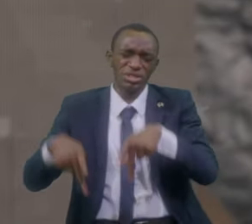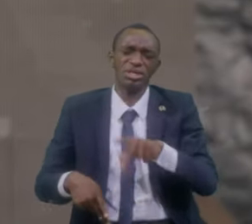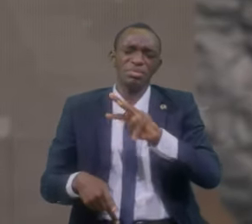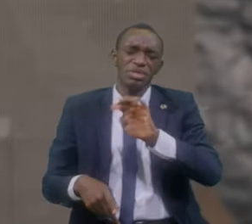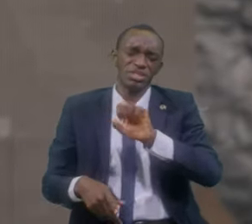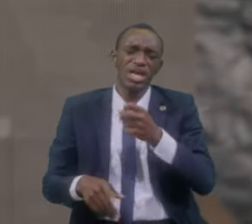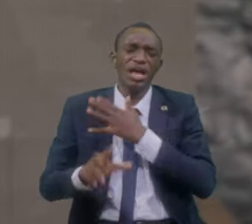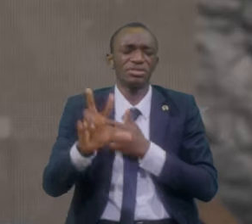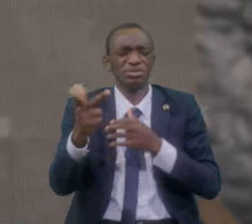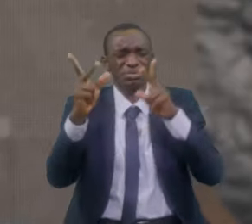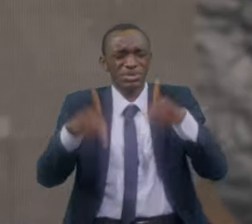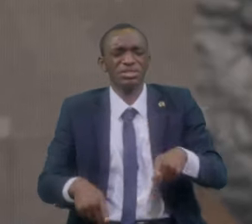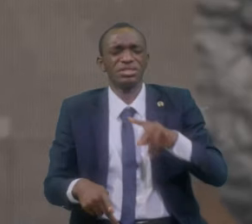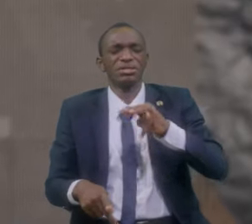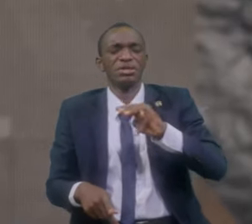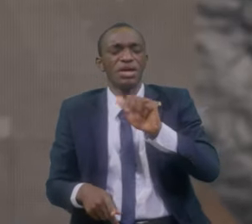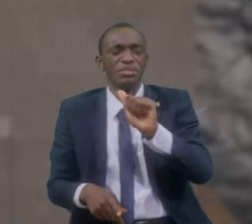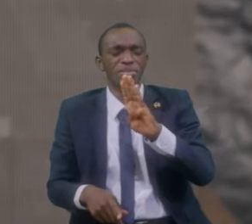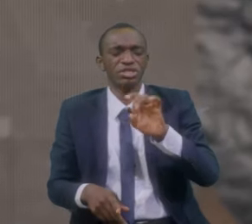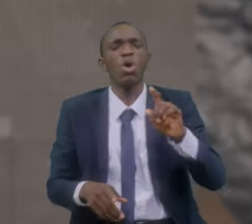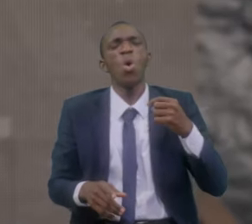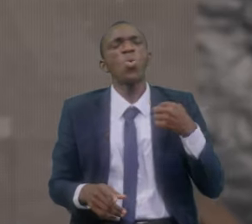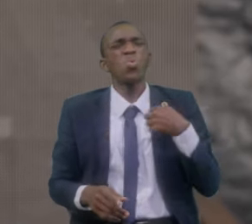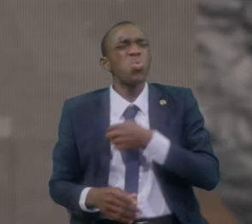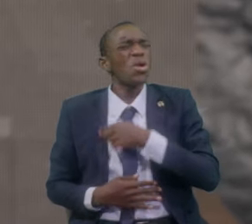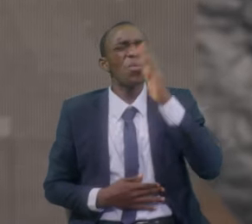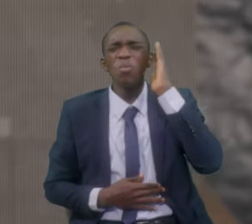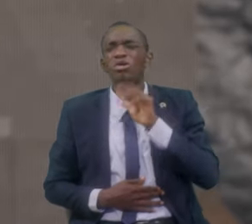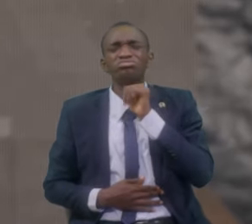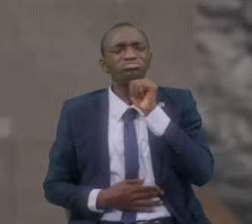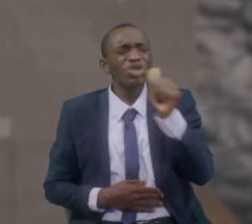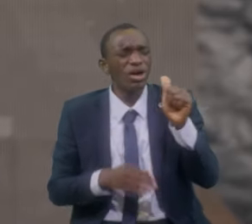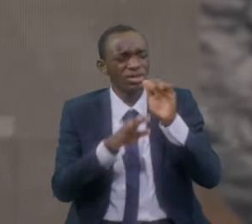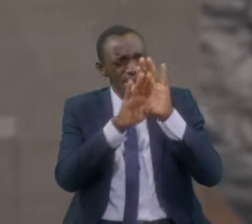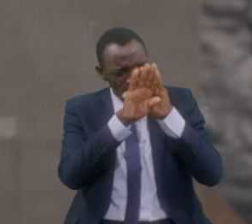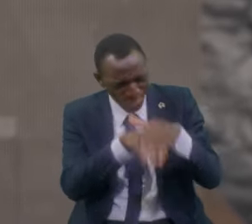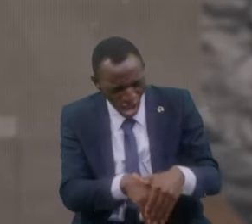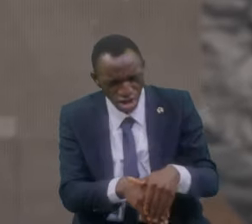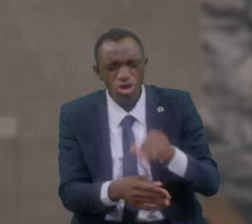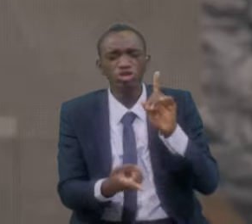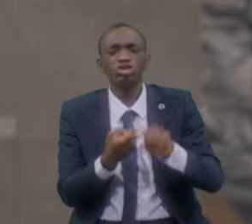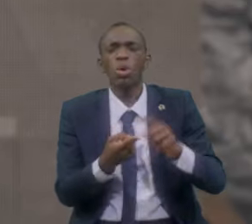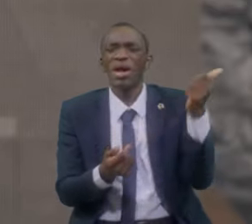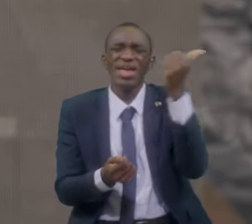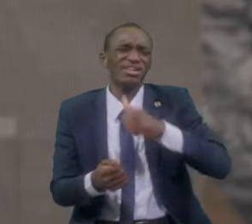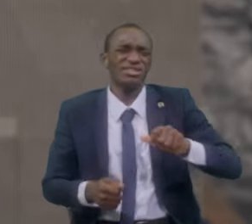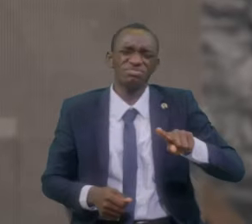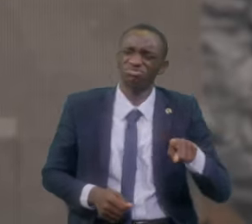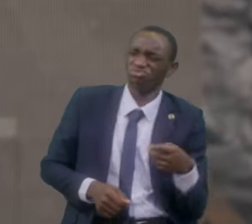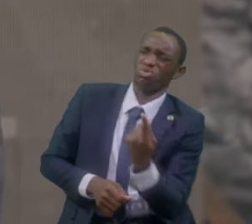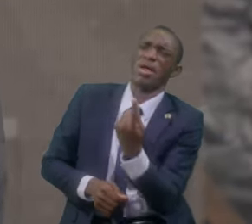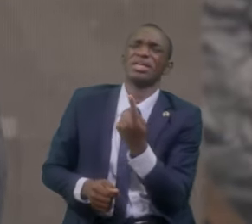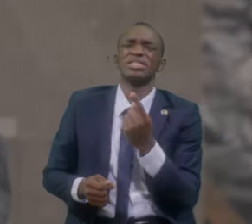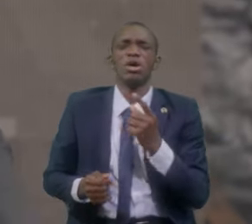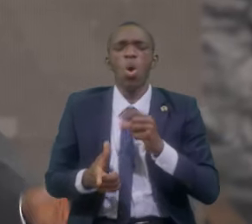And we will not bow to any threat, any fury, any